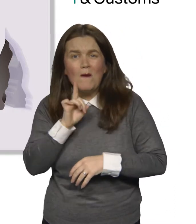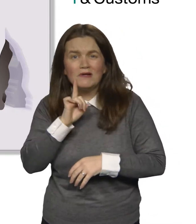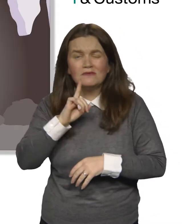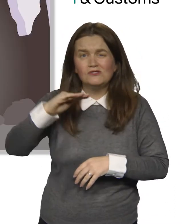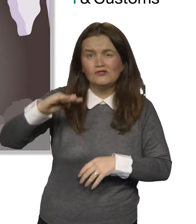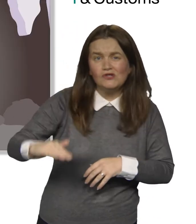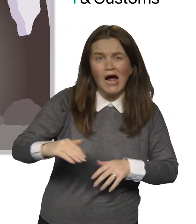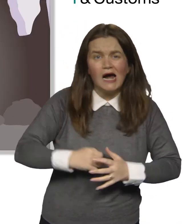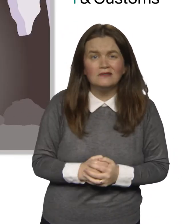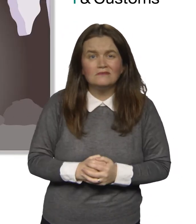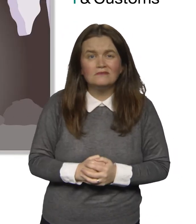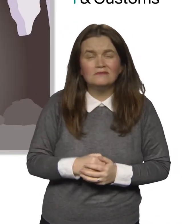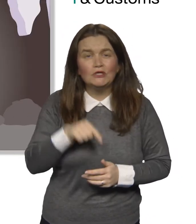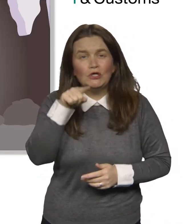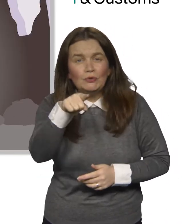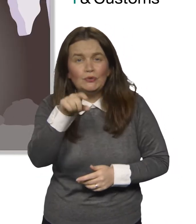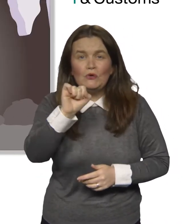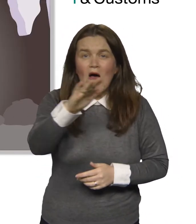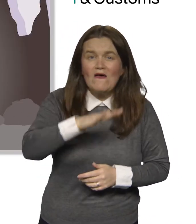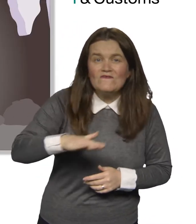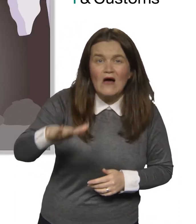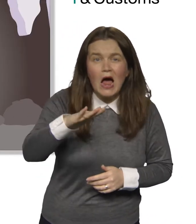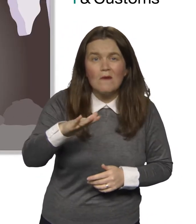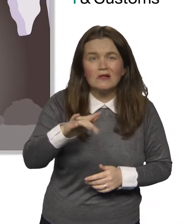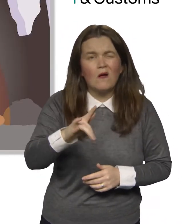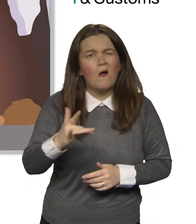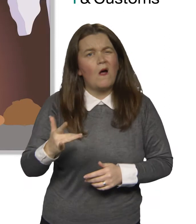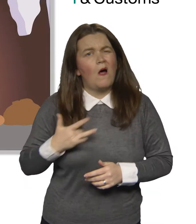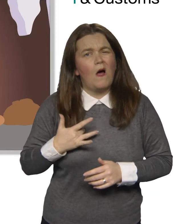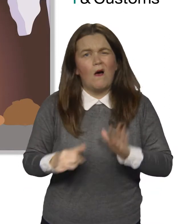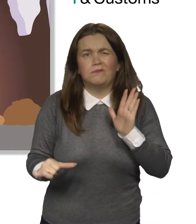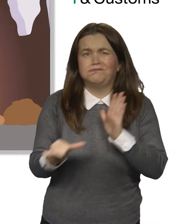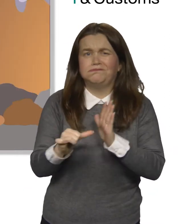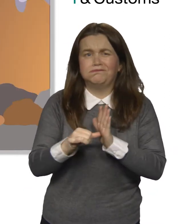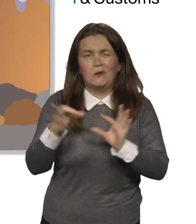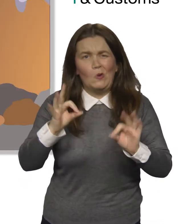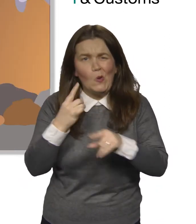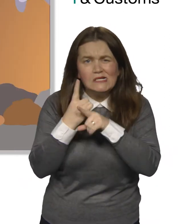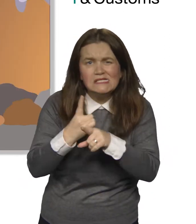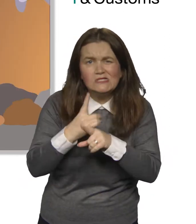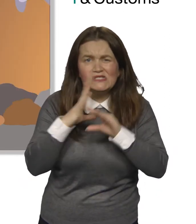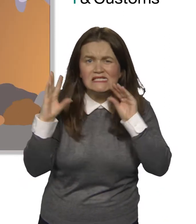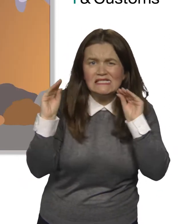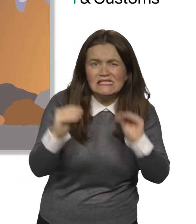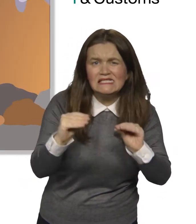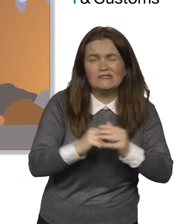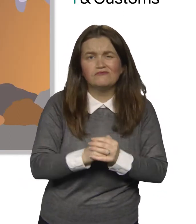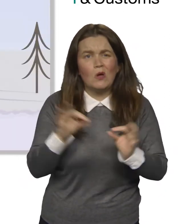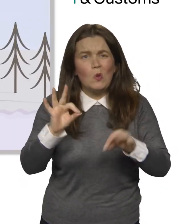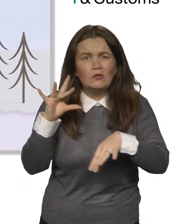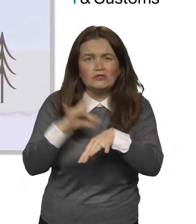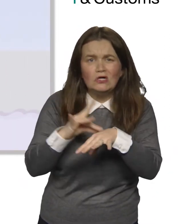and child for themselves. You and your family would have found life very difficult, with no teachers to teach